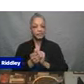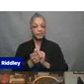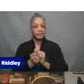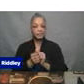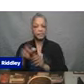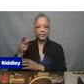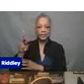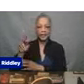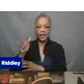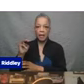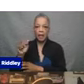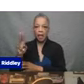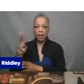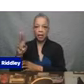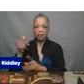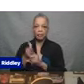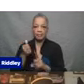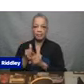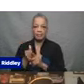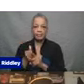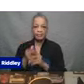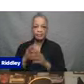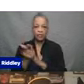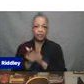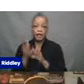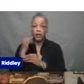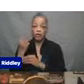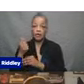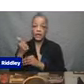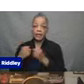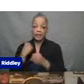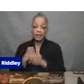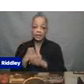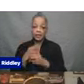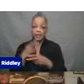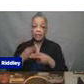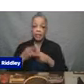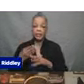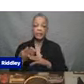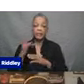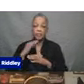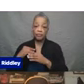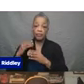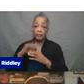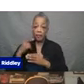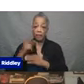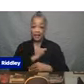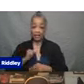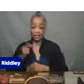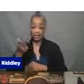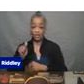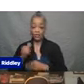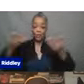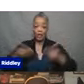Kamau has been an attorney for over 10 years. And currently, as I mentioned before, currently lives in Atlanta, Georgia. Welcome,